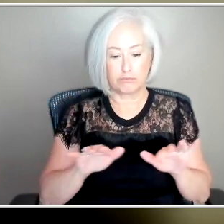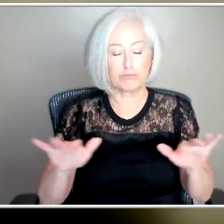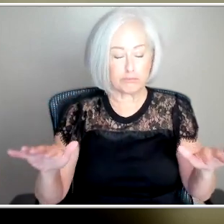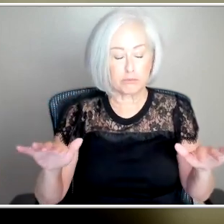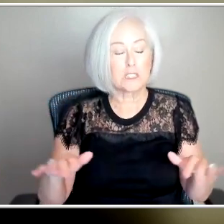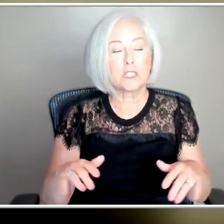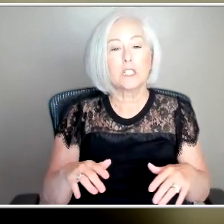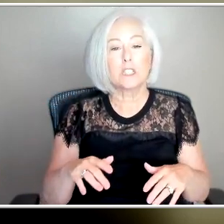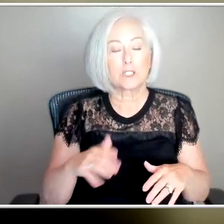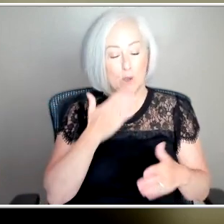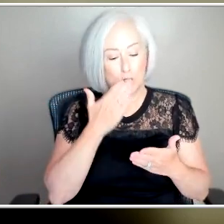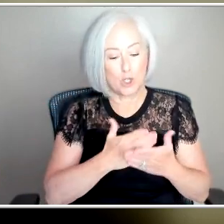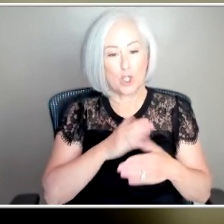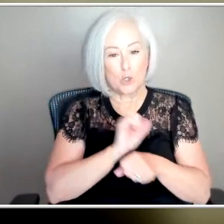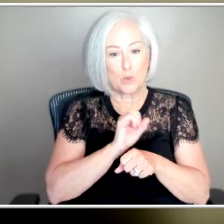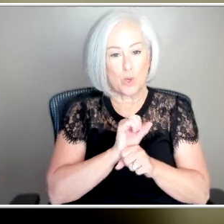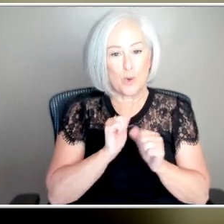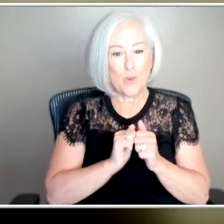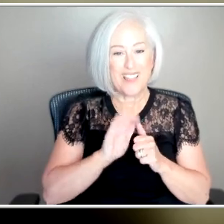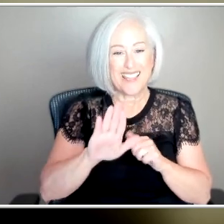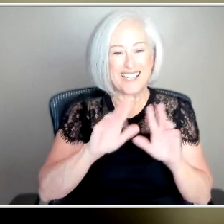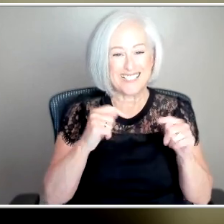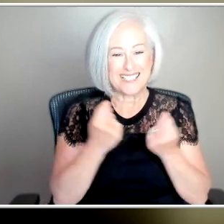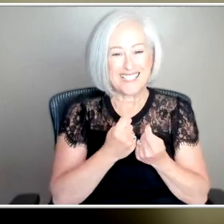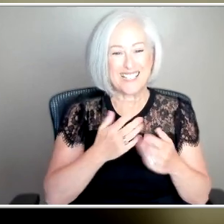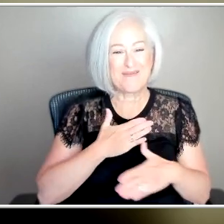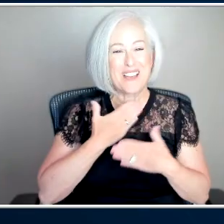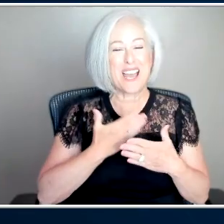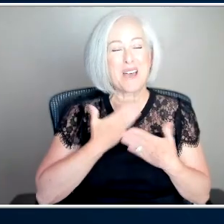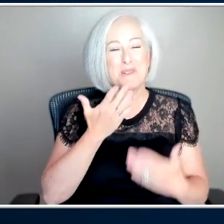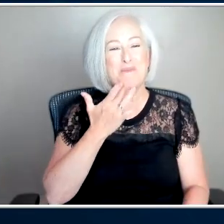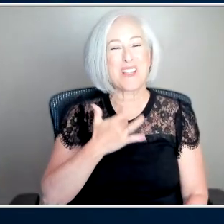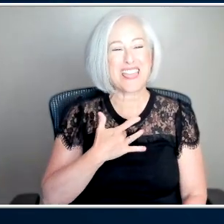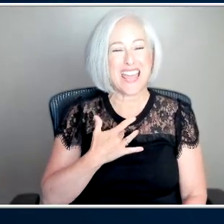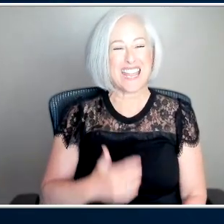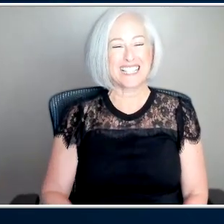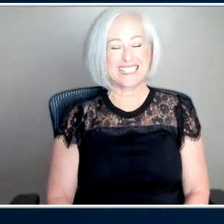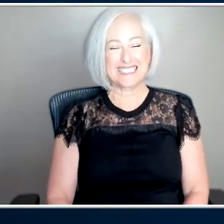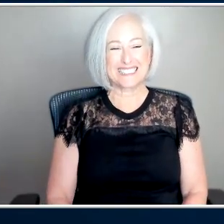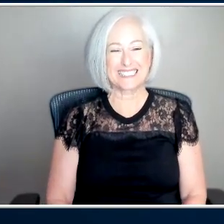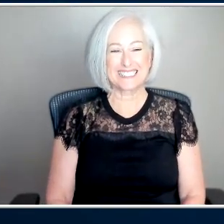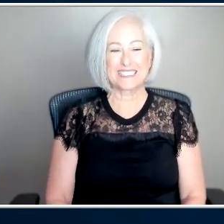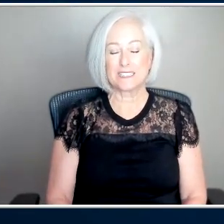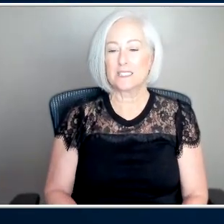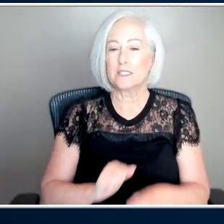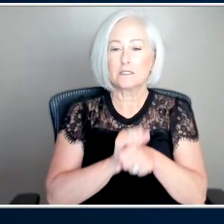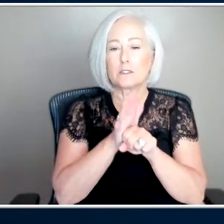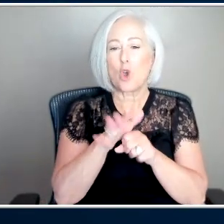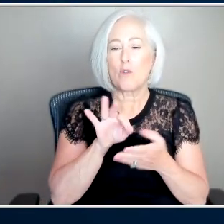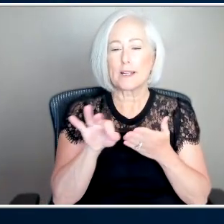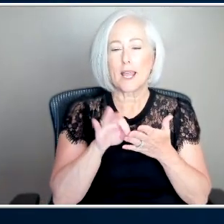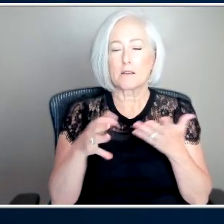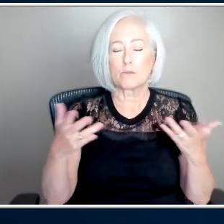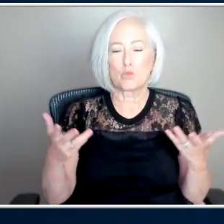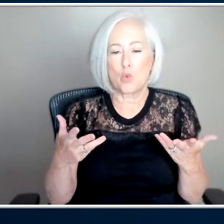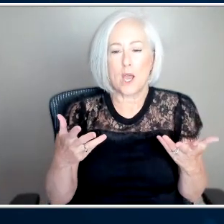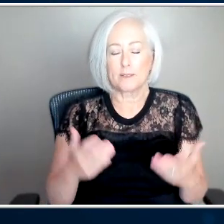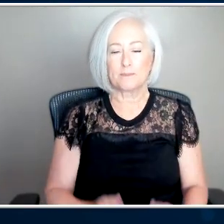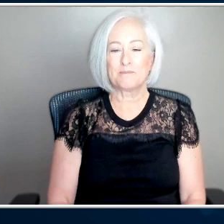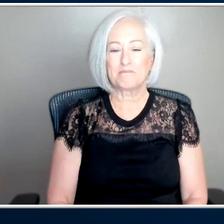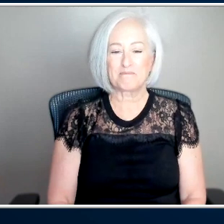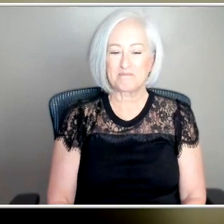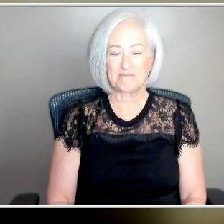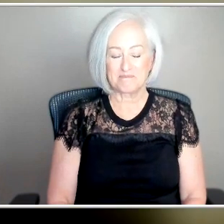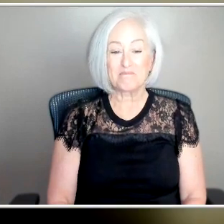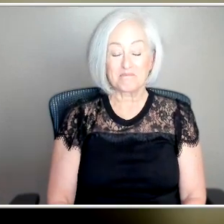and his team. So happy birthday. Yeah. All right. What's our COVID count as we head into the weekend?